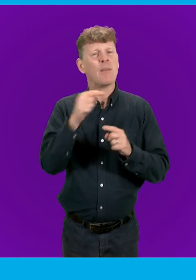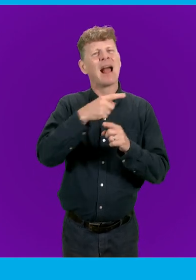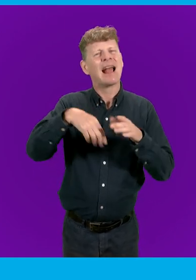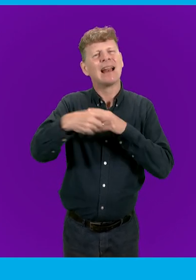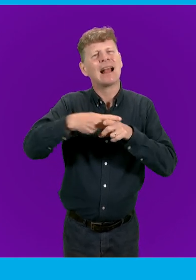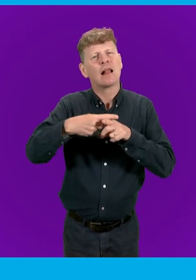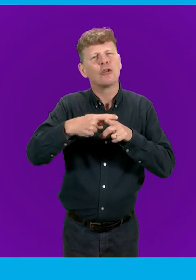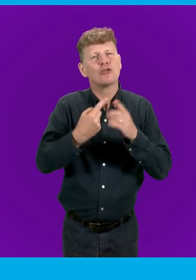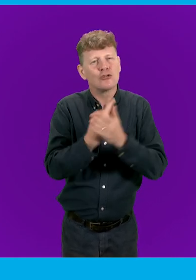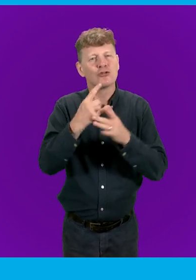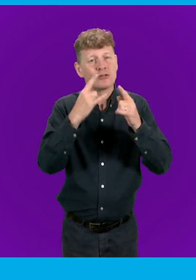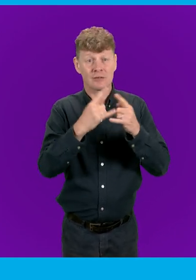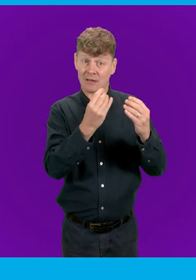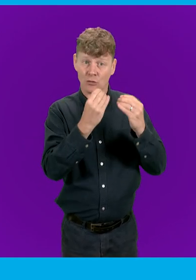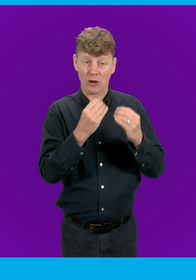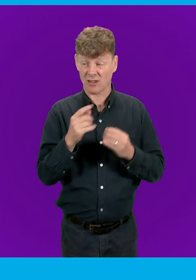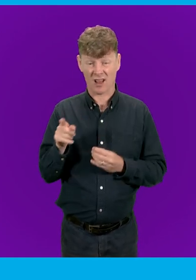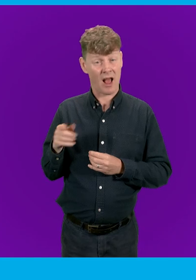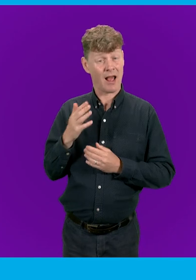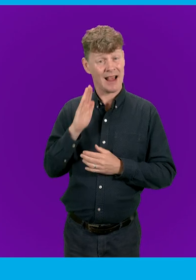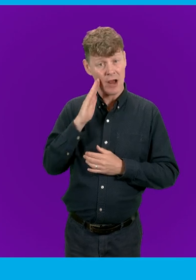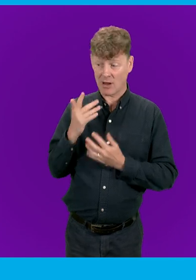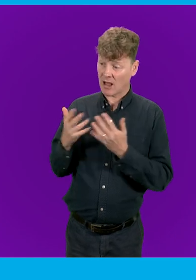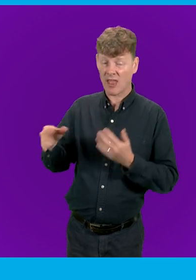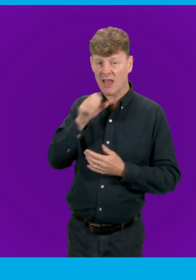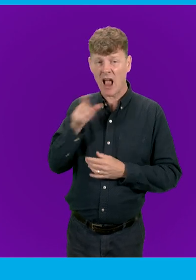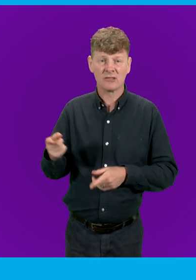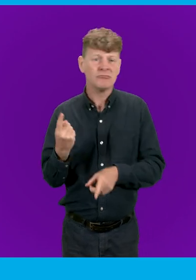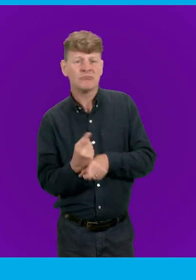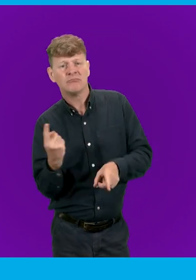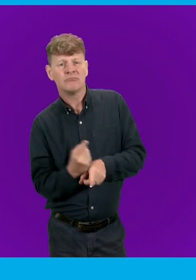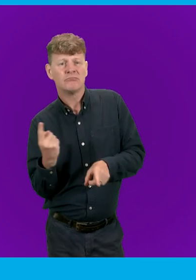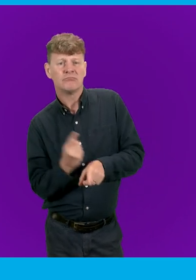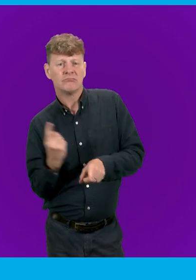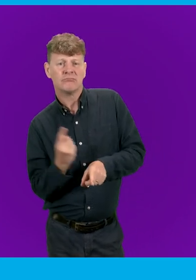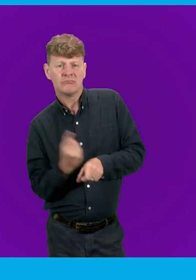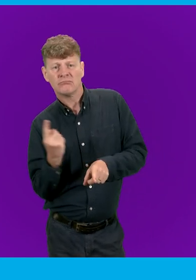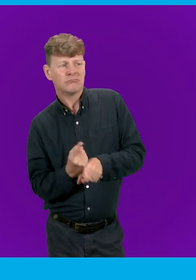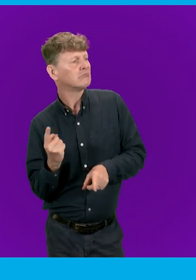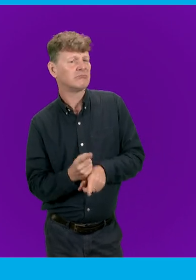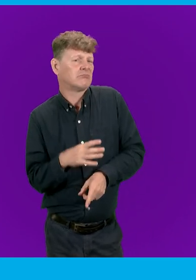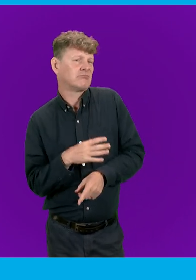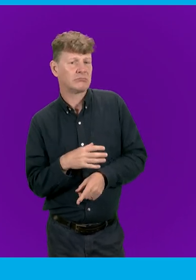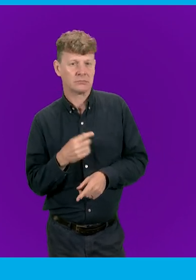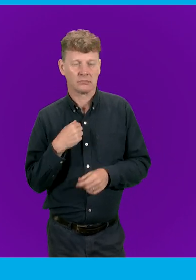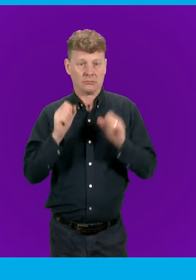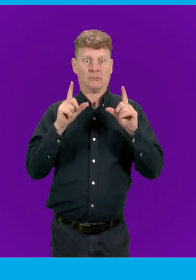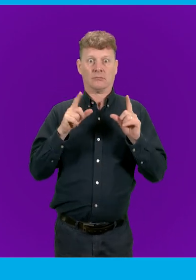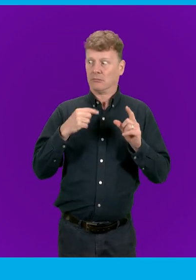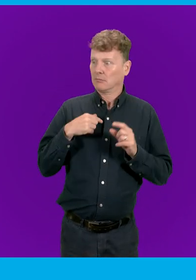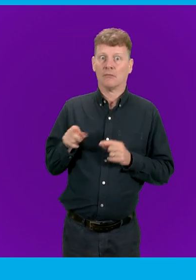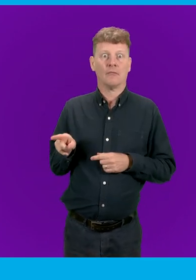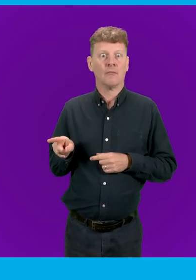this. Hearing a lot of the guys just talk about it so casually was kind of eye-opening, because I